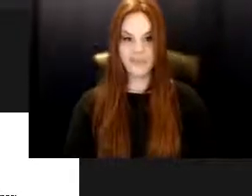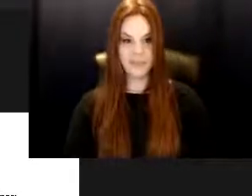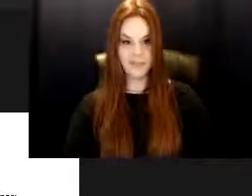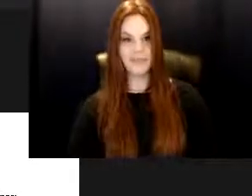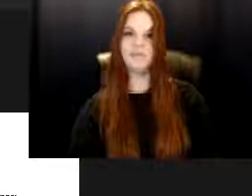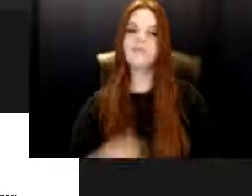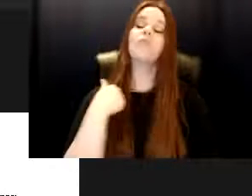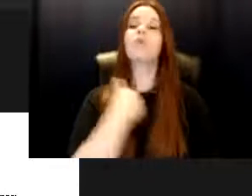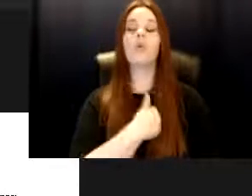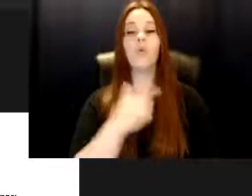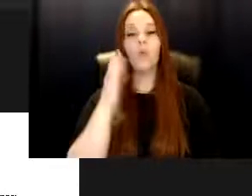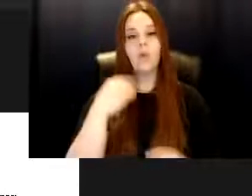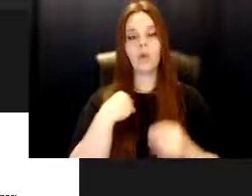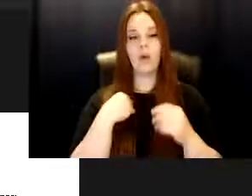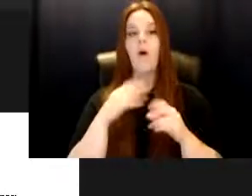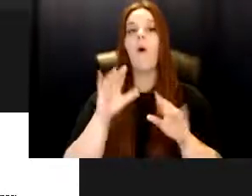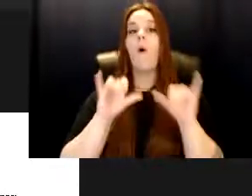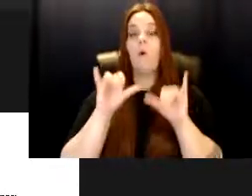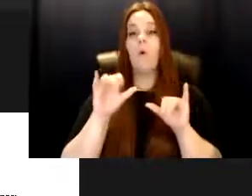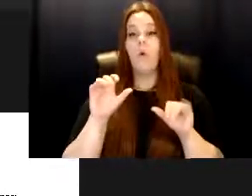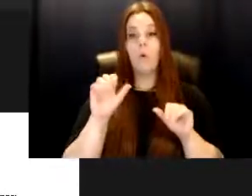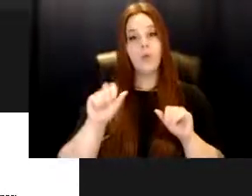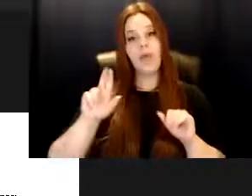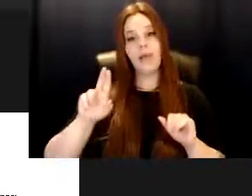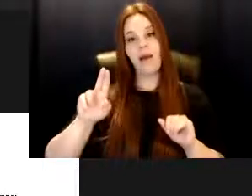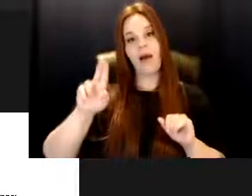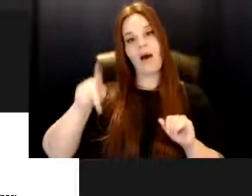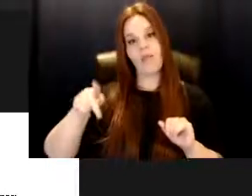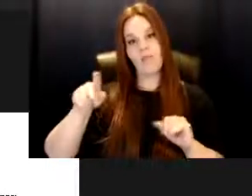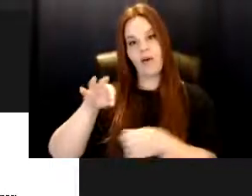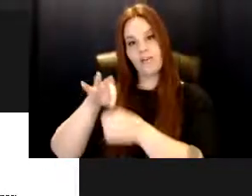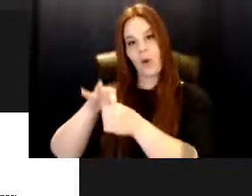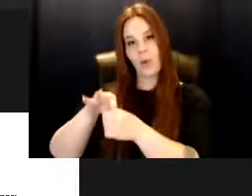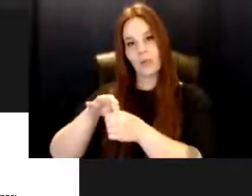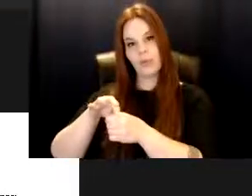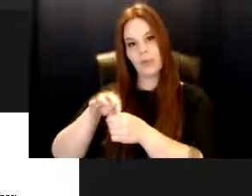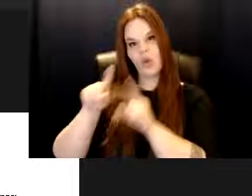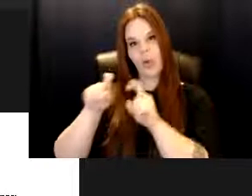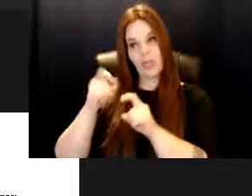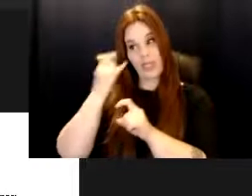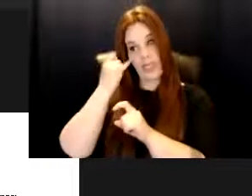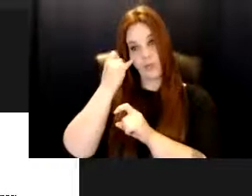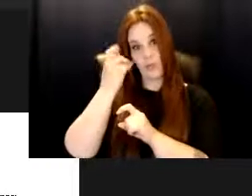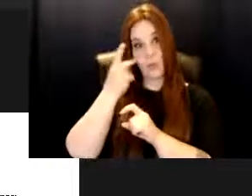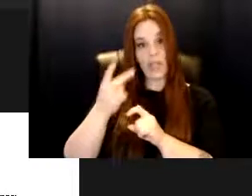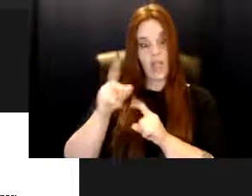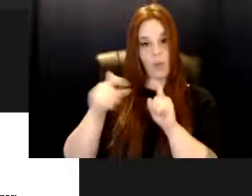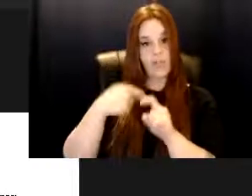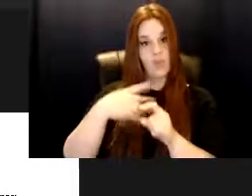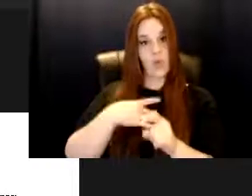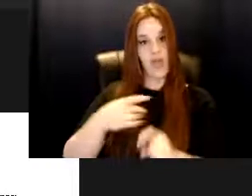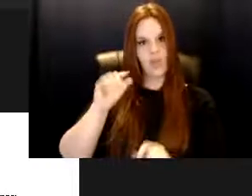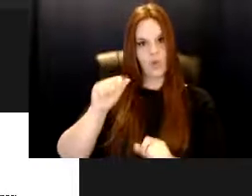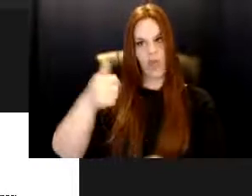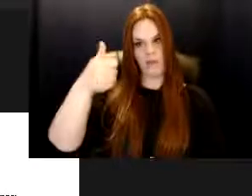We will have real-time, and you can upvote your questions. If you see a question that you like, you can update it by clicking thumbs up